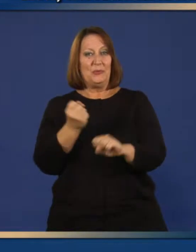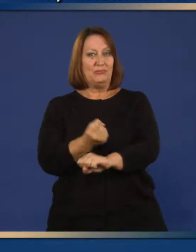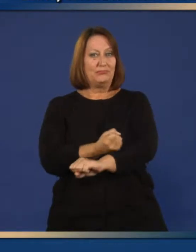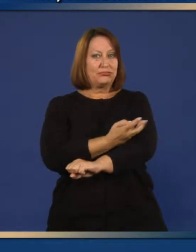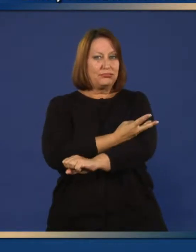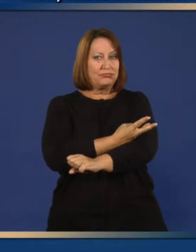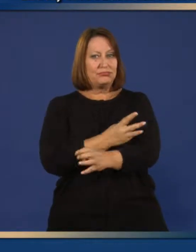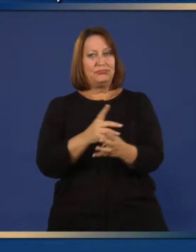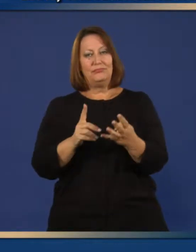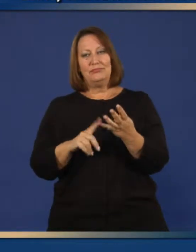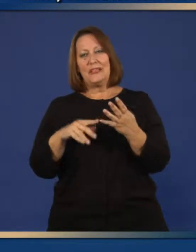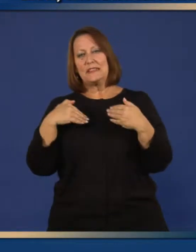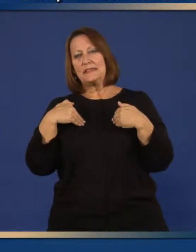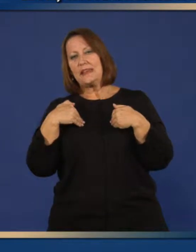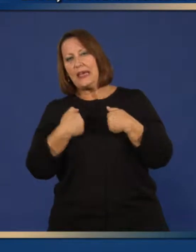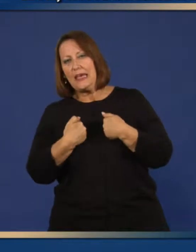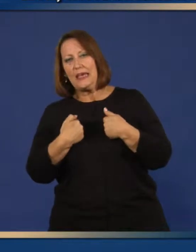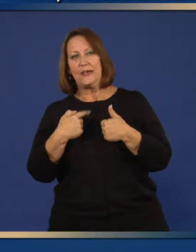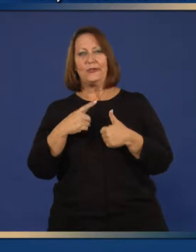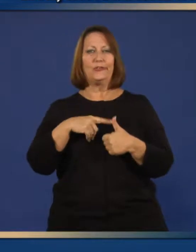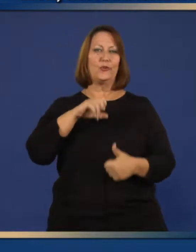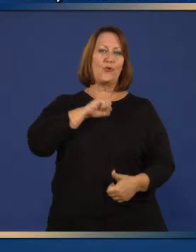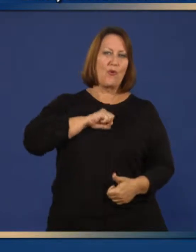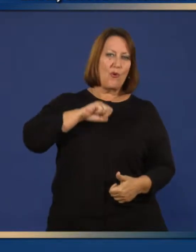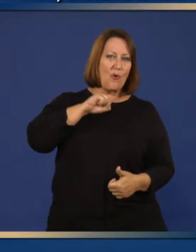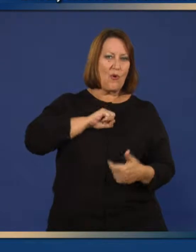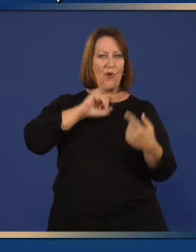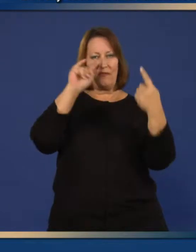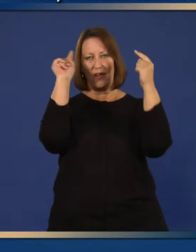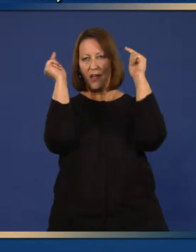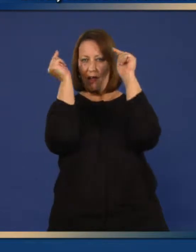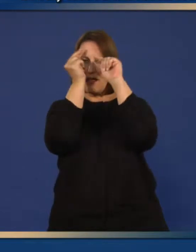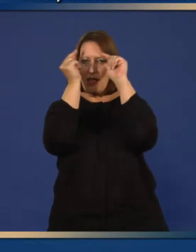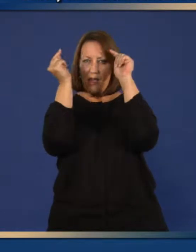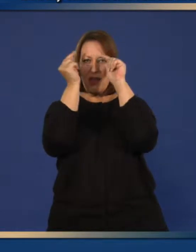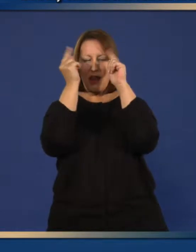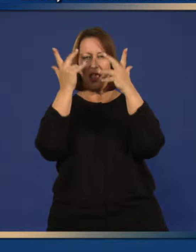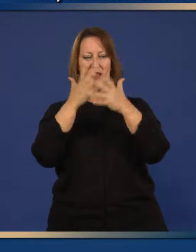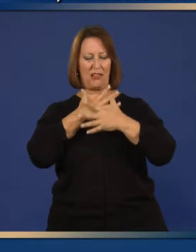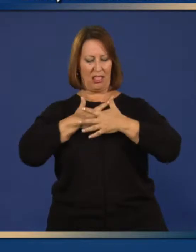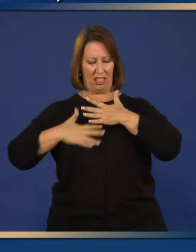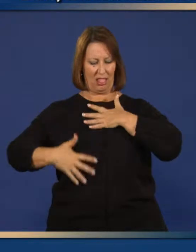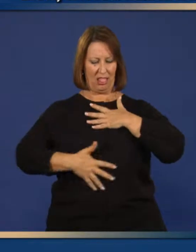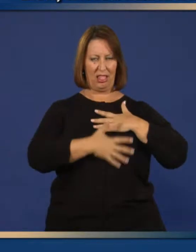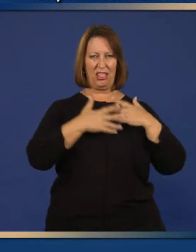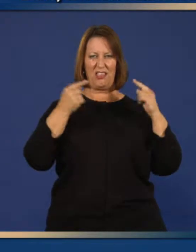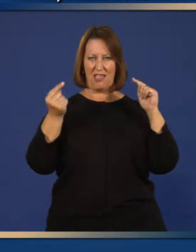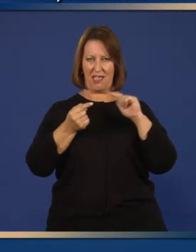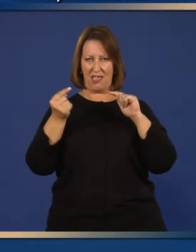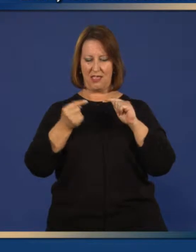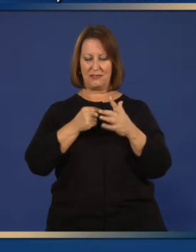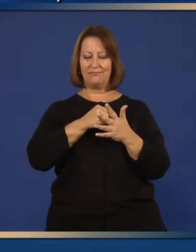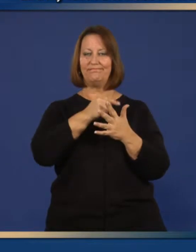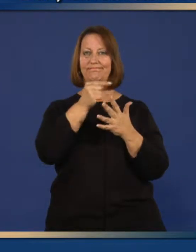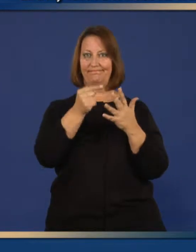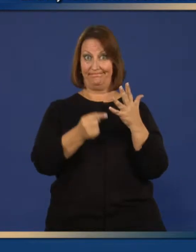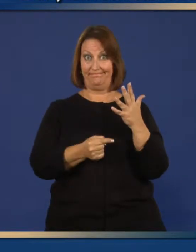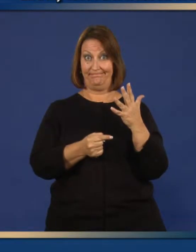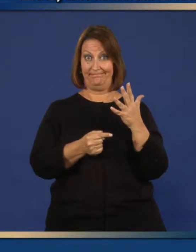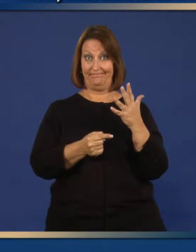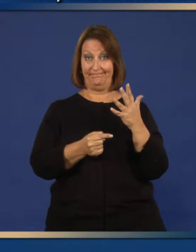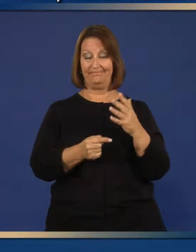fatigue, cough, headache, muscle aches.